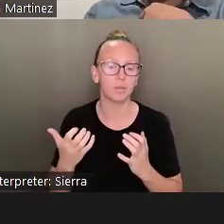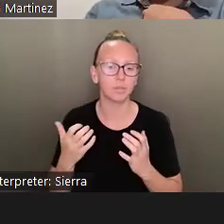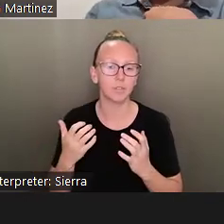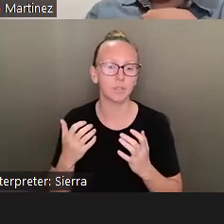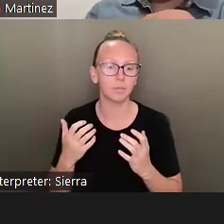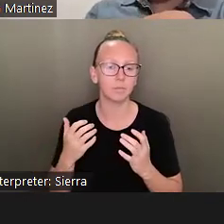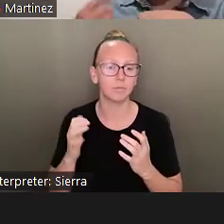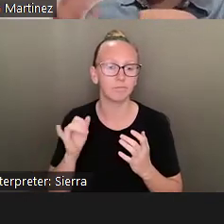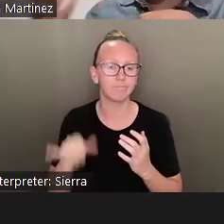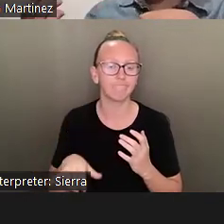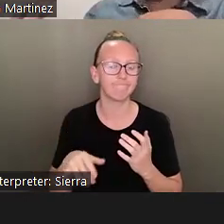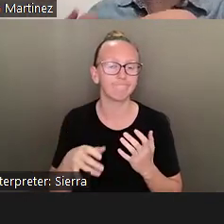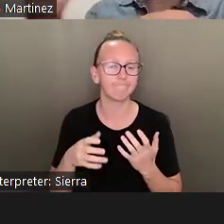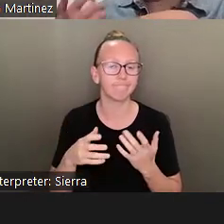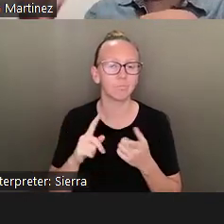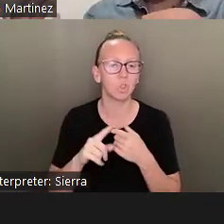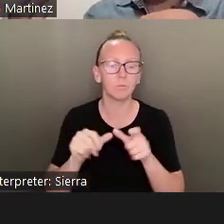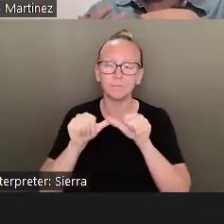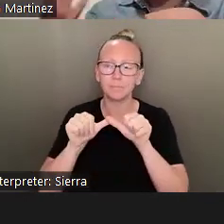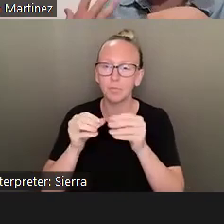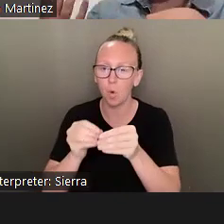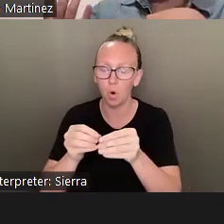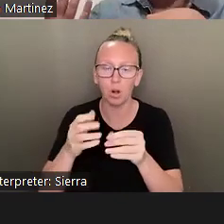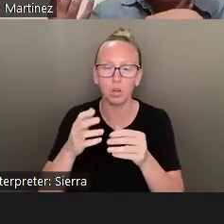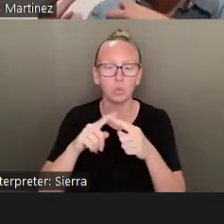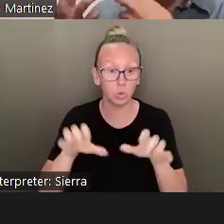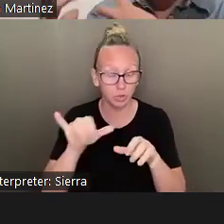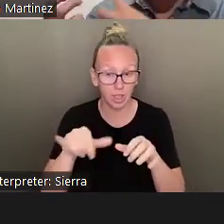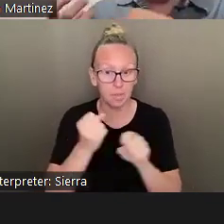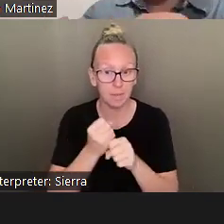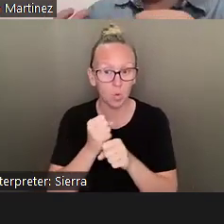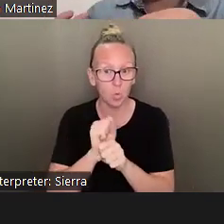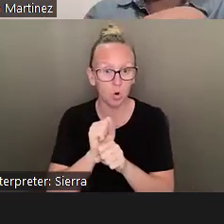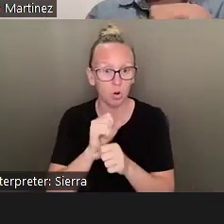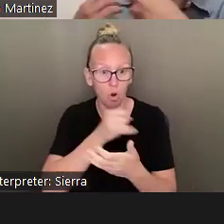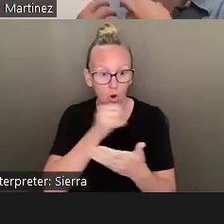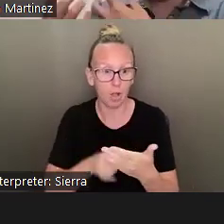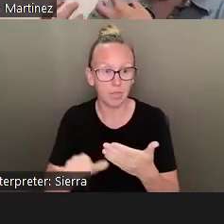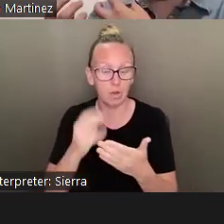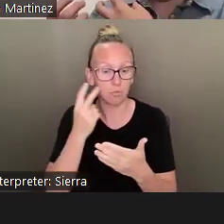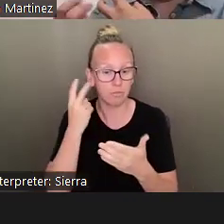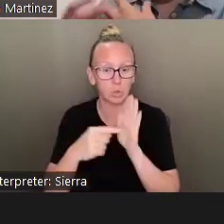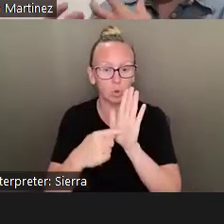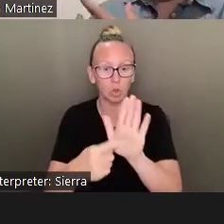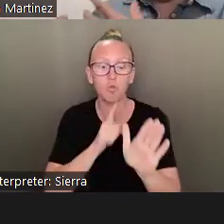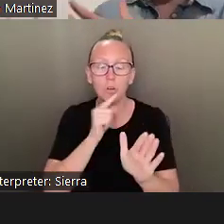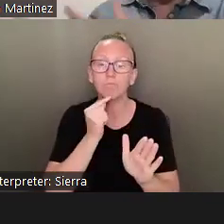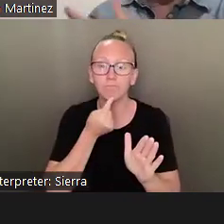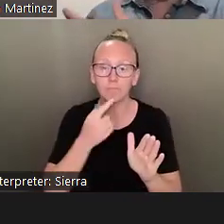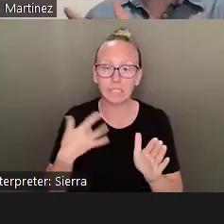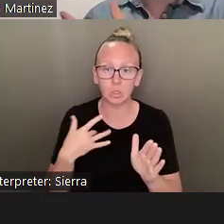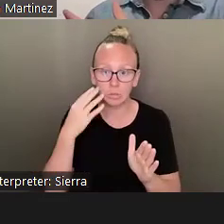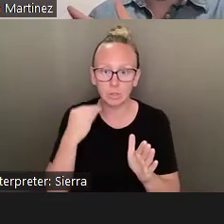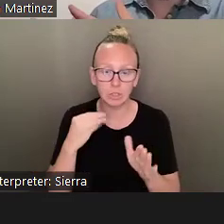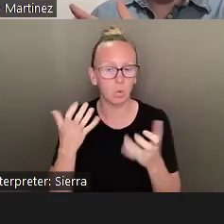And but in order to do that, in order to make work that reflected a really intense sensory experience, I needed to go and do something again that I